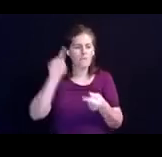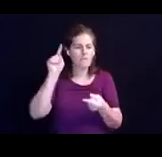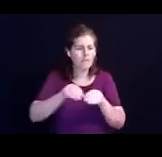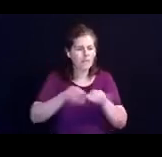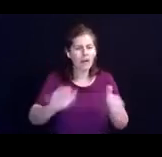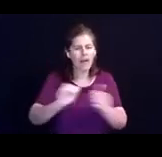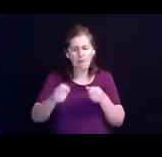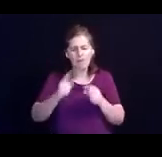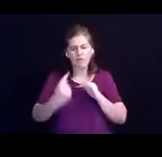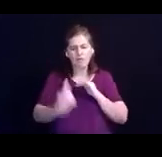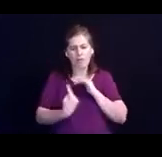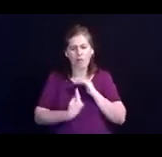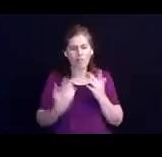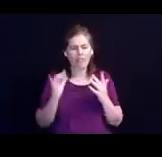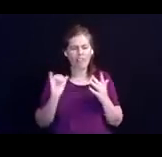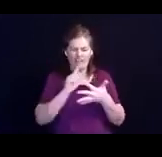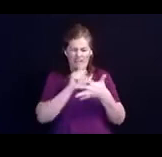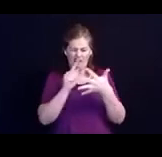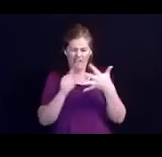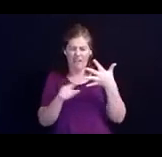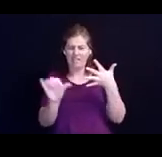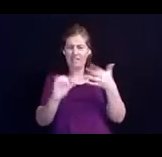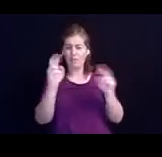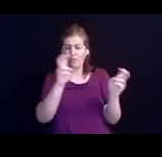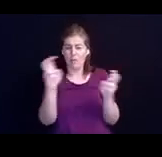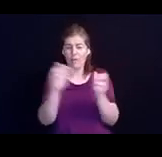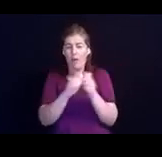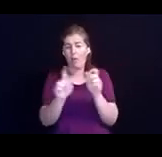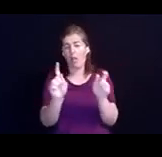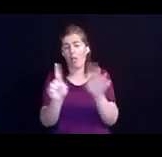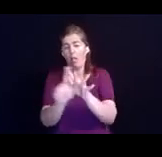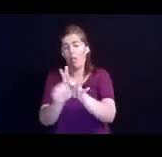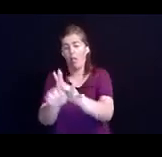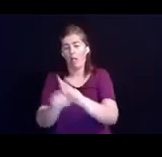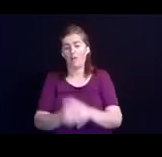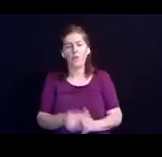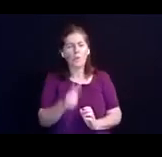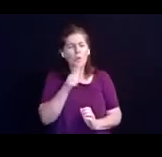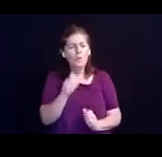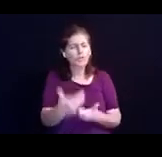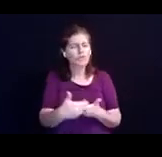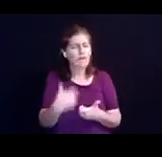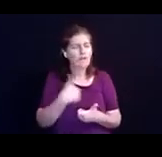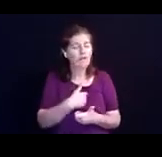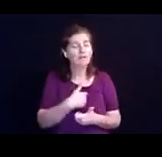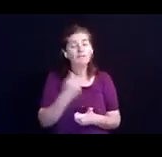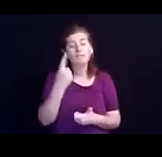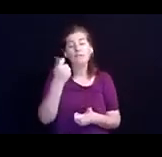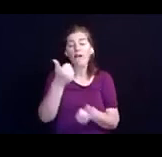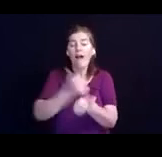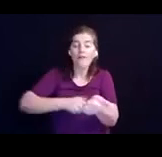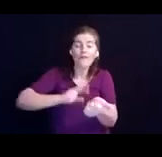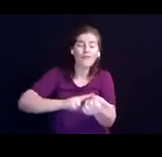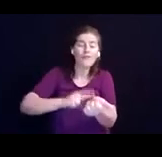isolation? And many other similar topics that will evolve over time. Who should join us? Every nursing home in